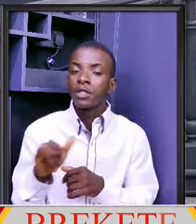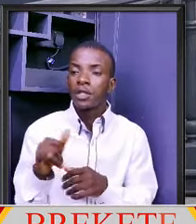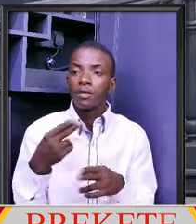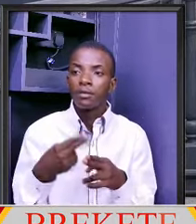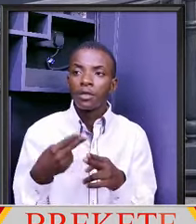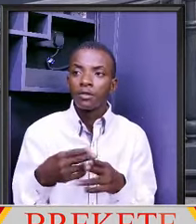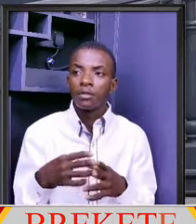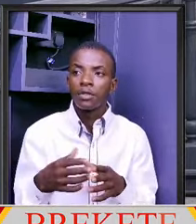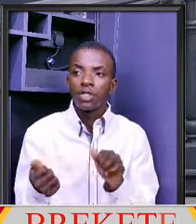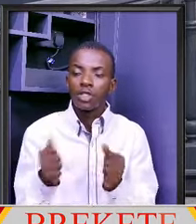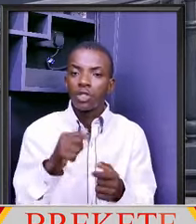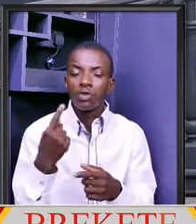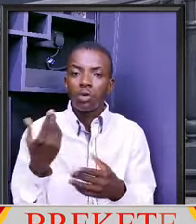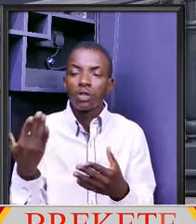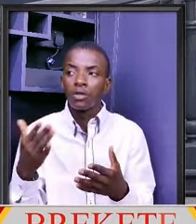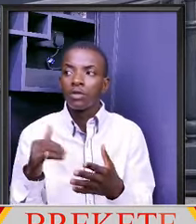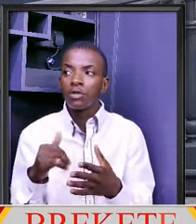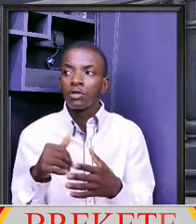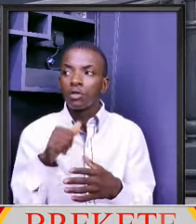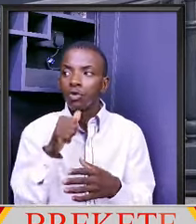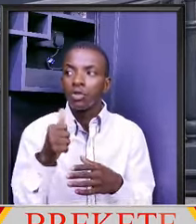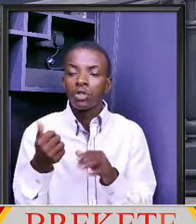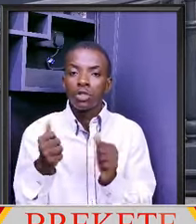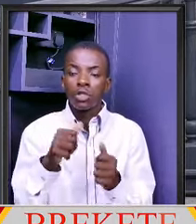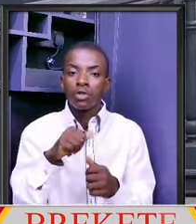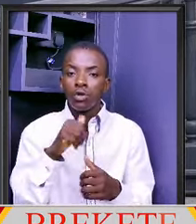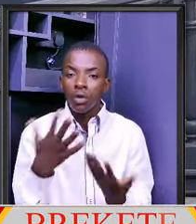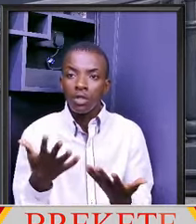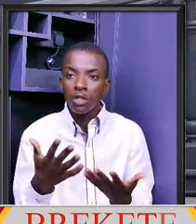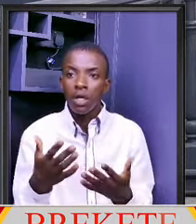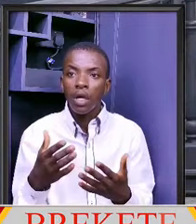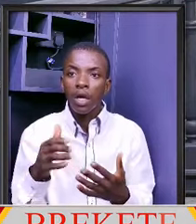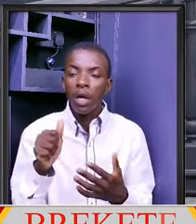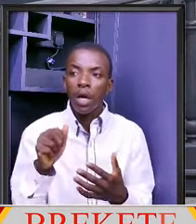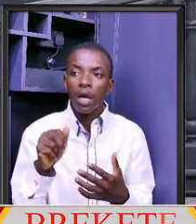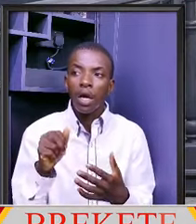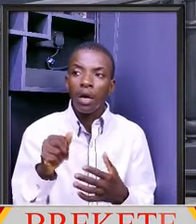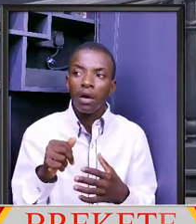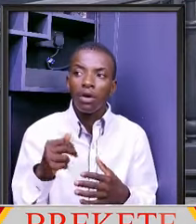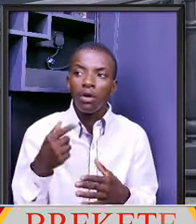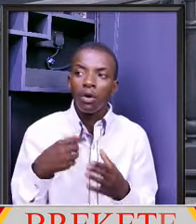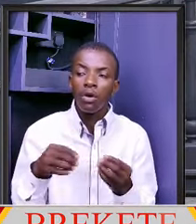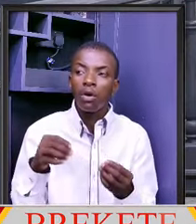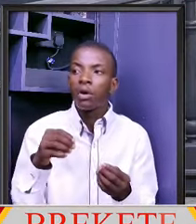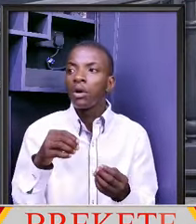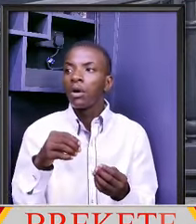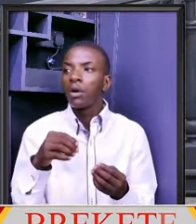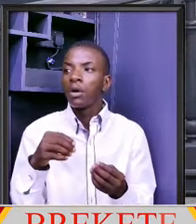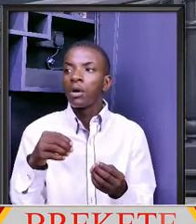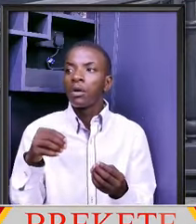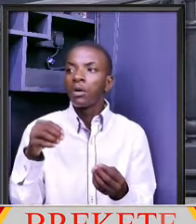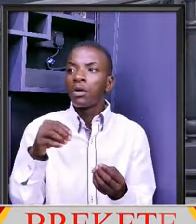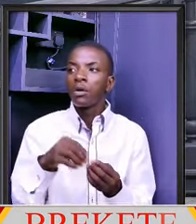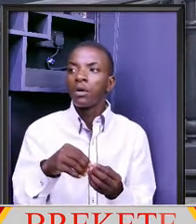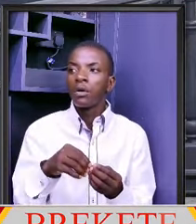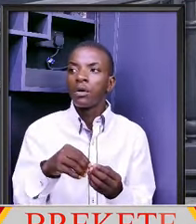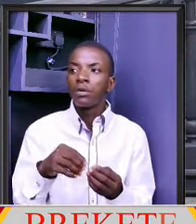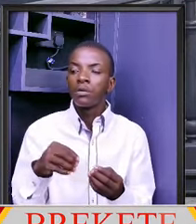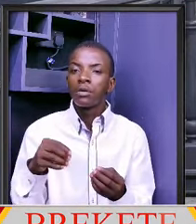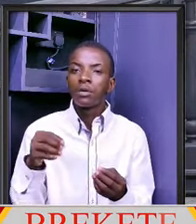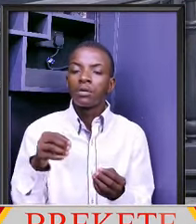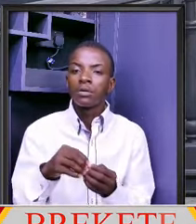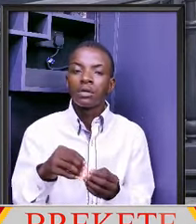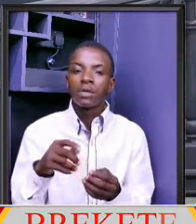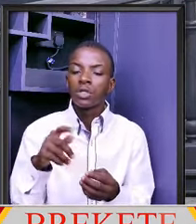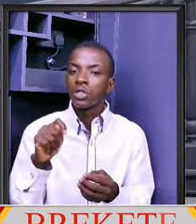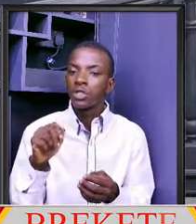name, I be the change one thing inside. They don't change anything. I come around. You know what they did? They added their cycle and referrals.